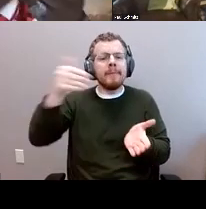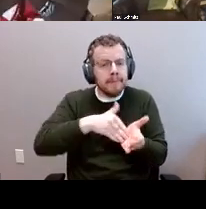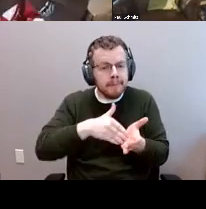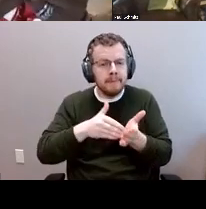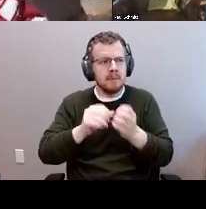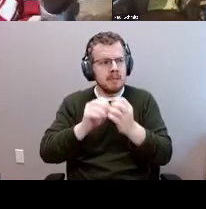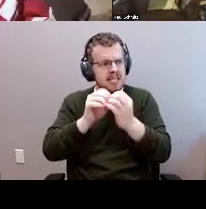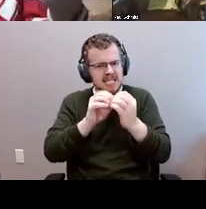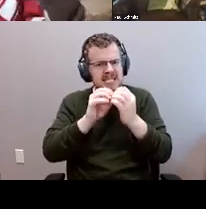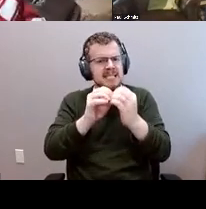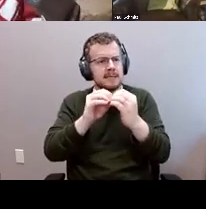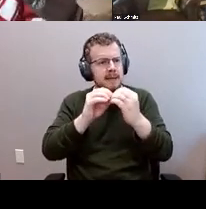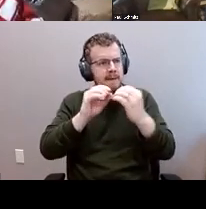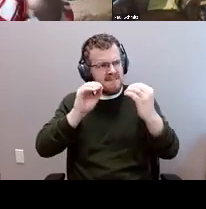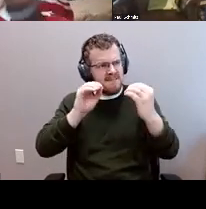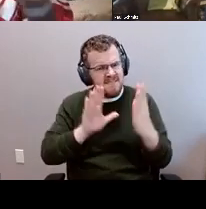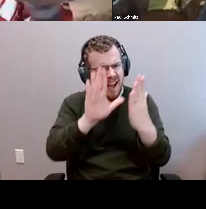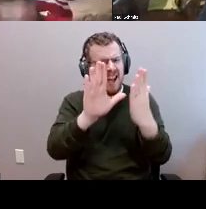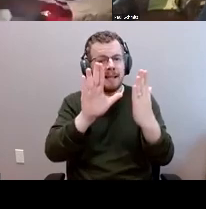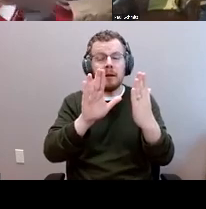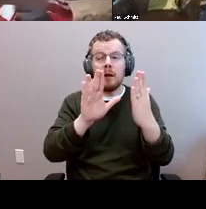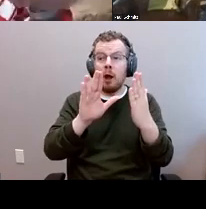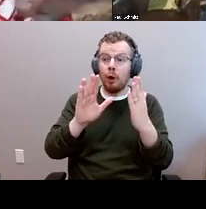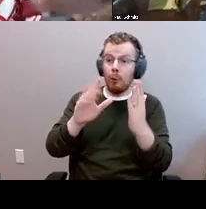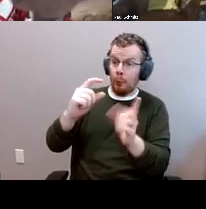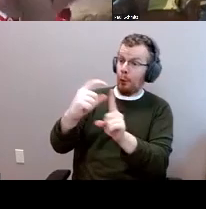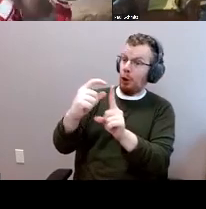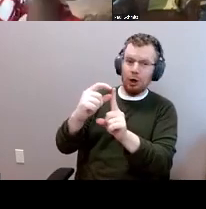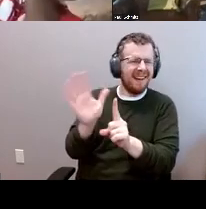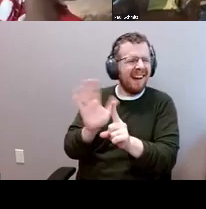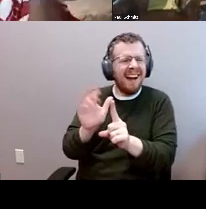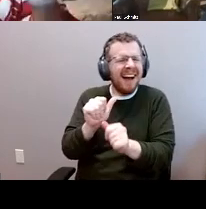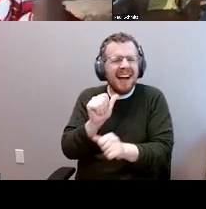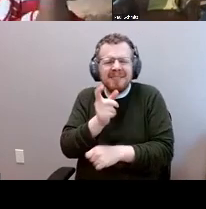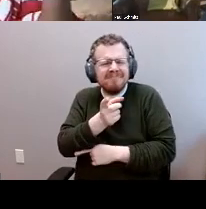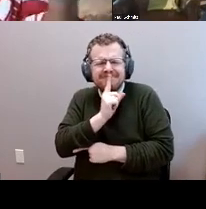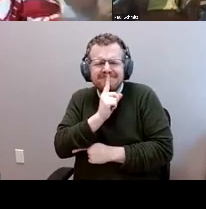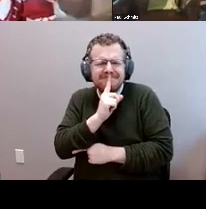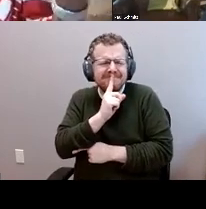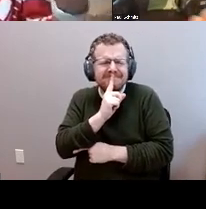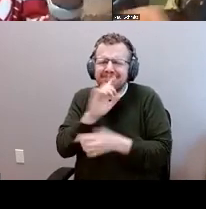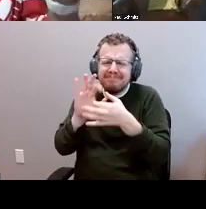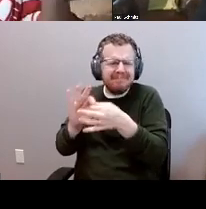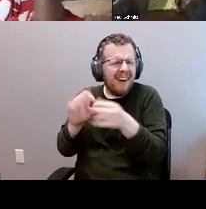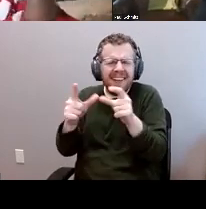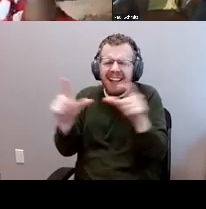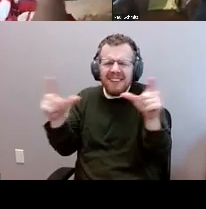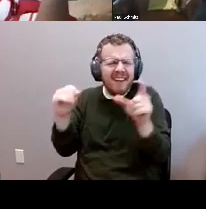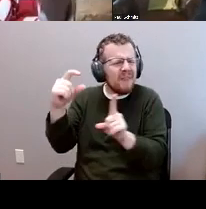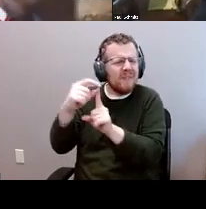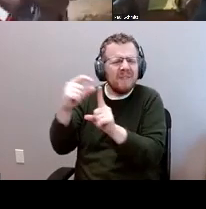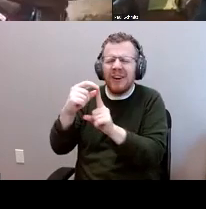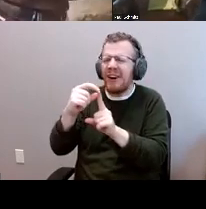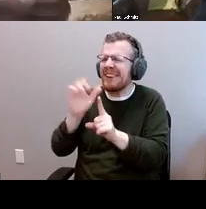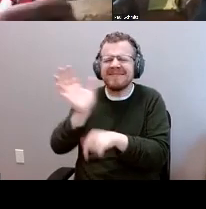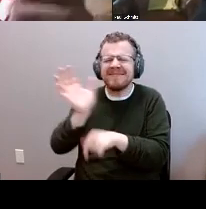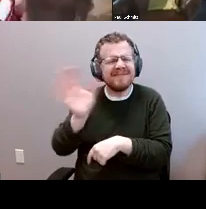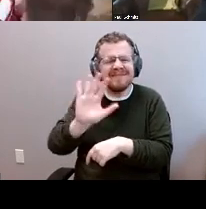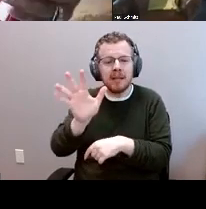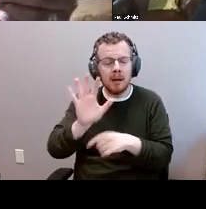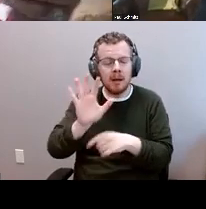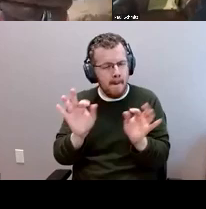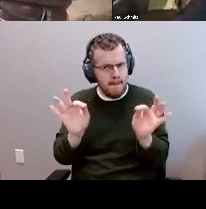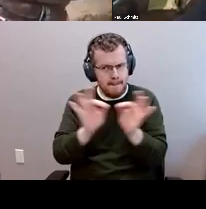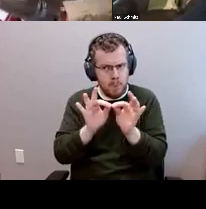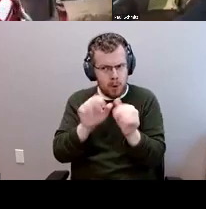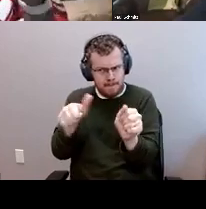at the center is something about language, but none of this is ever about language. And so it feels really important then, when we really understand